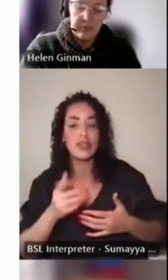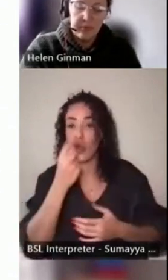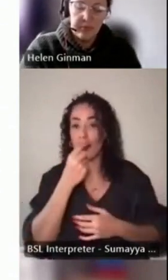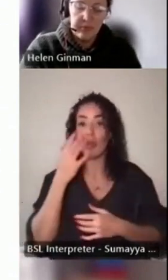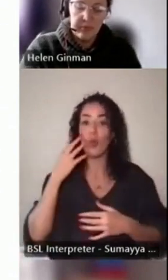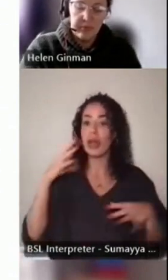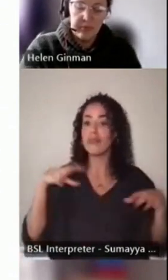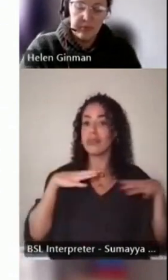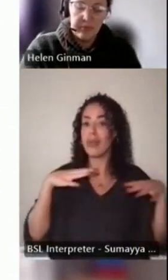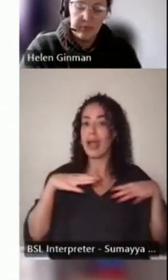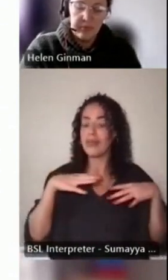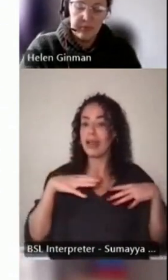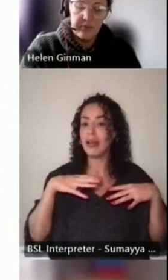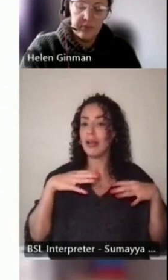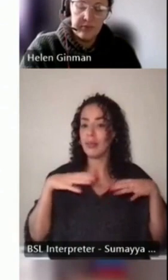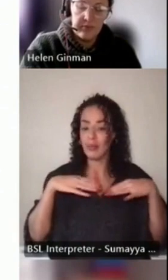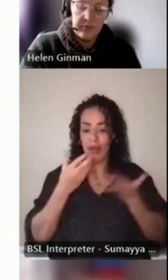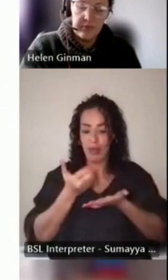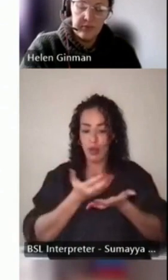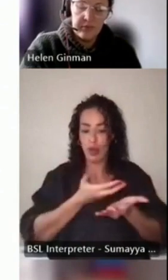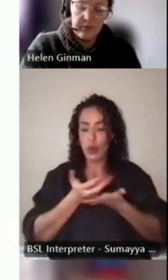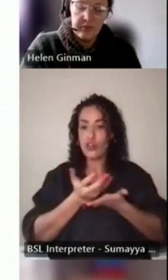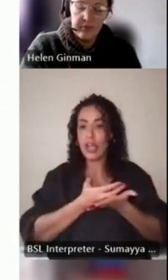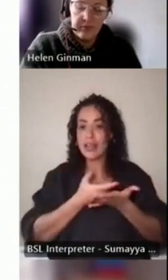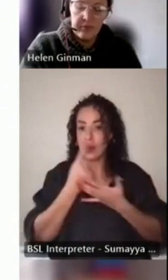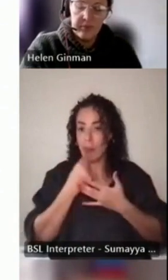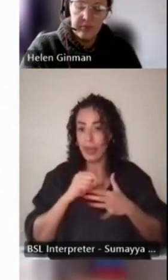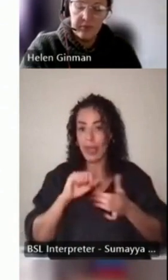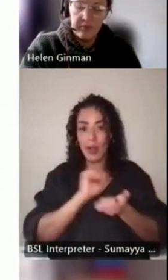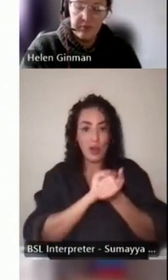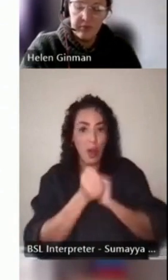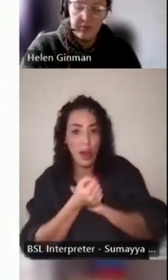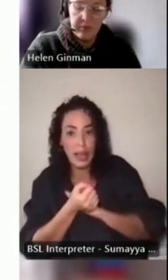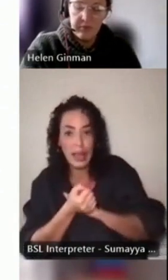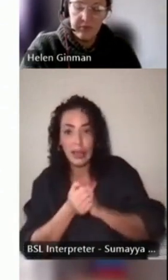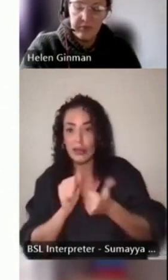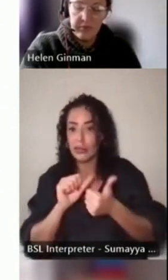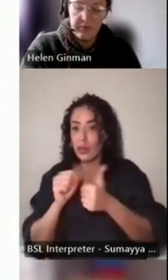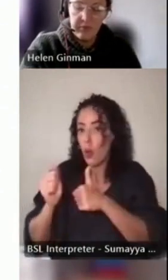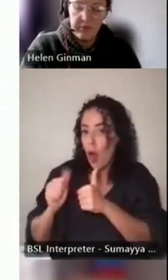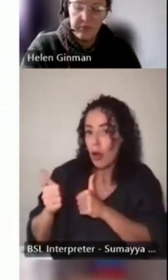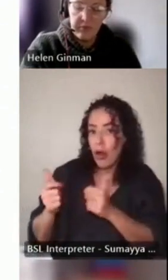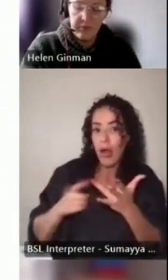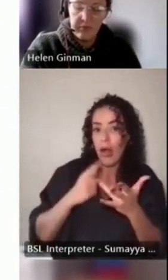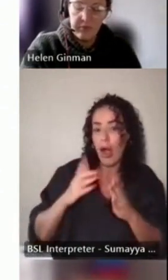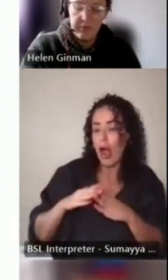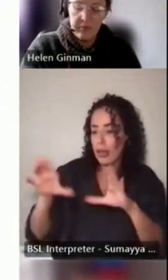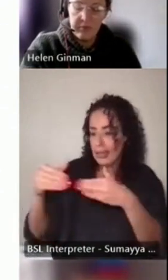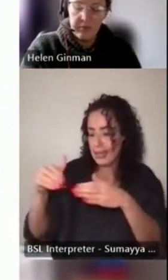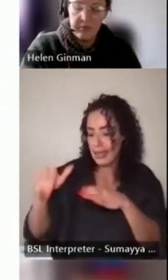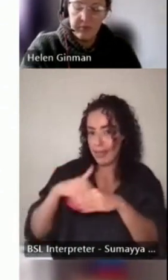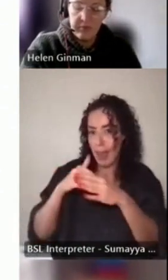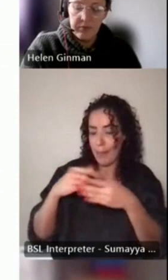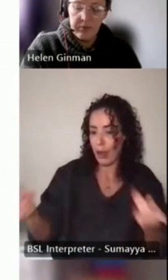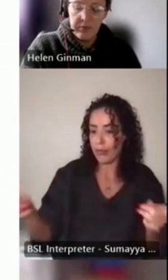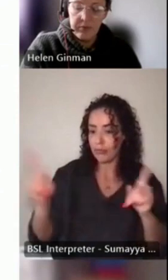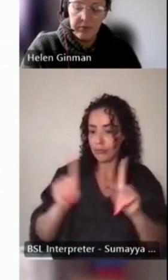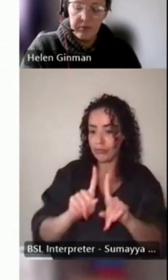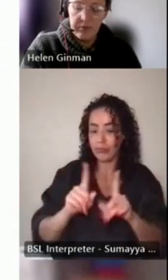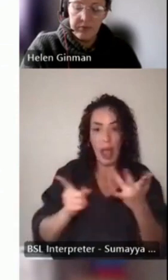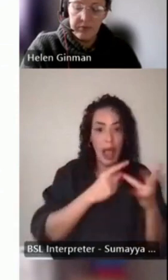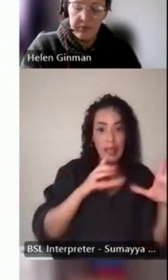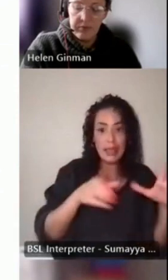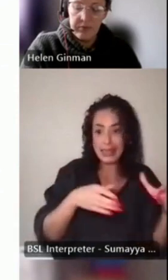preparing to negotiate with maybe a colleague, a co-worker, another team member, another team,